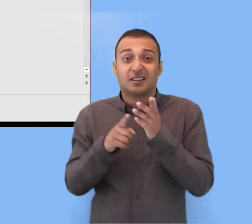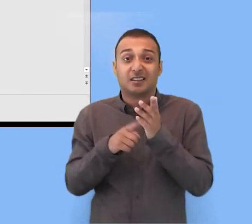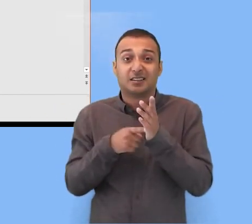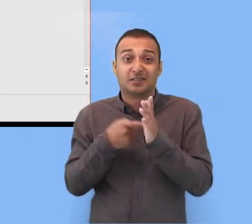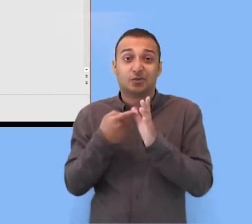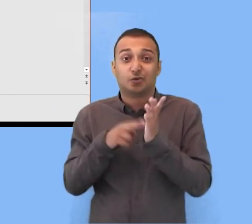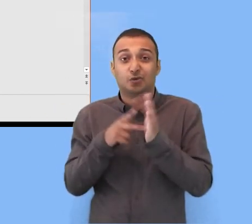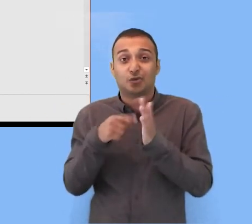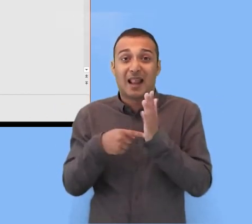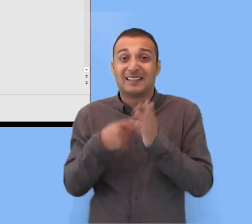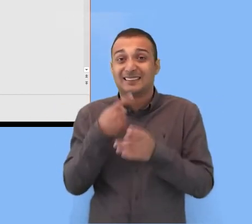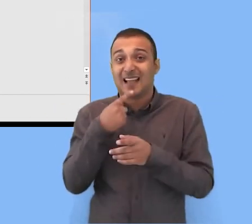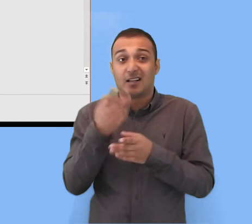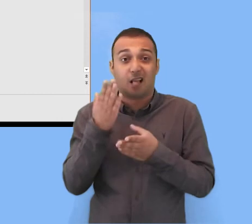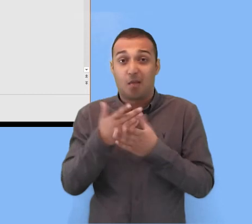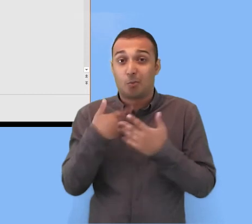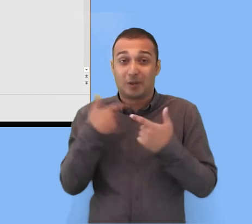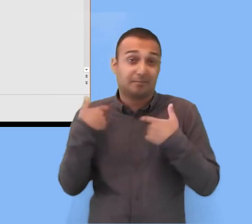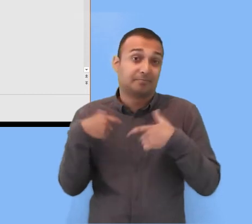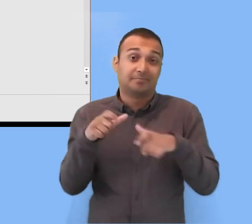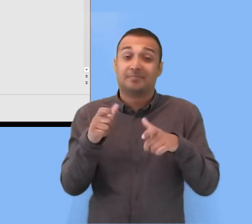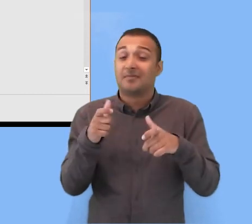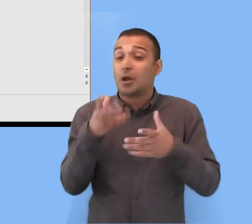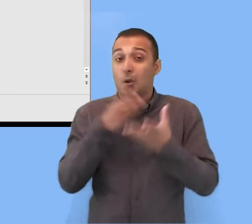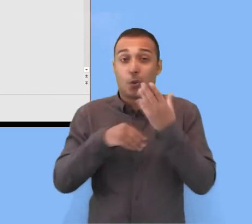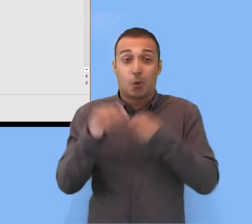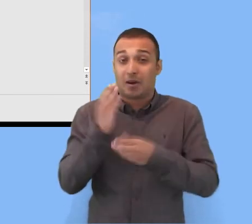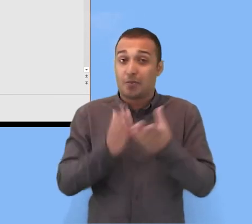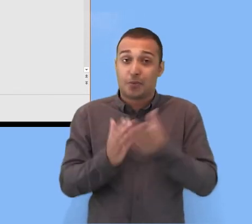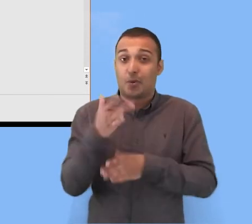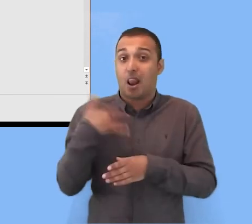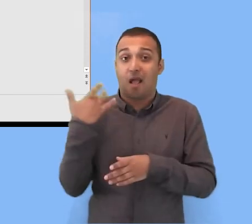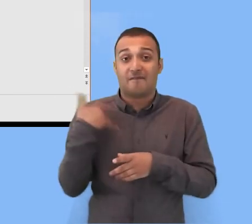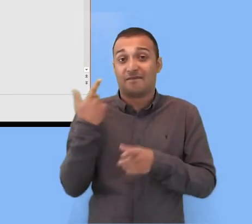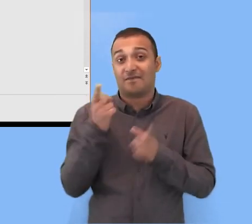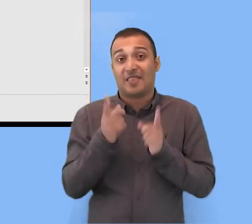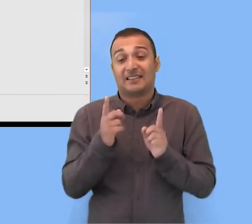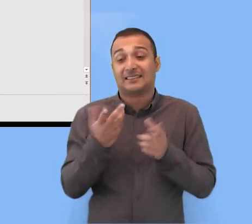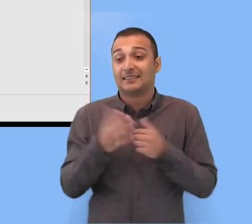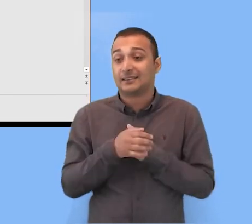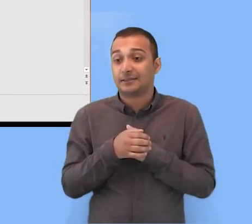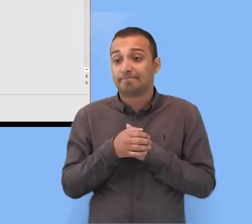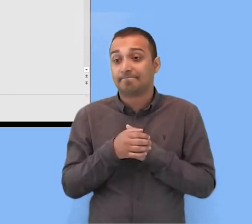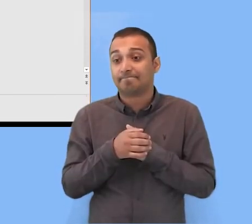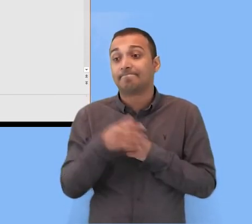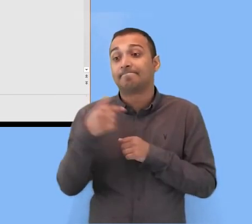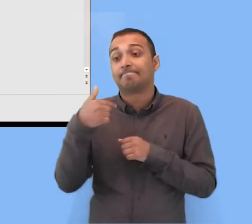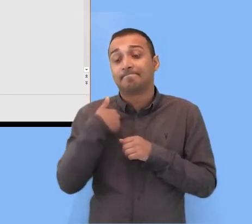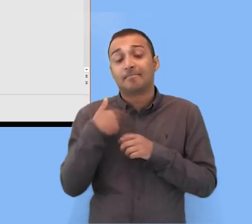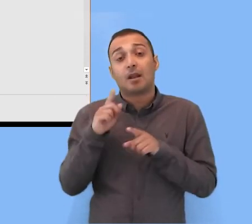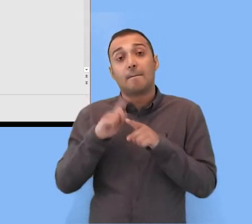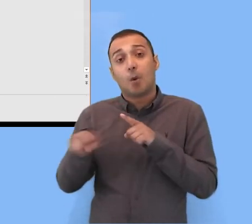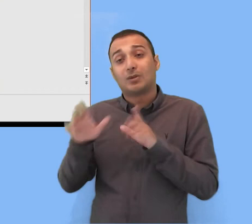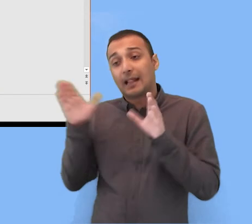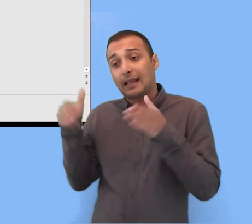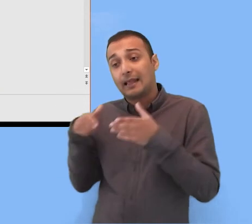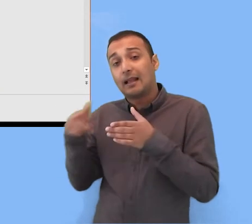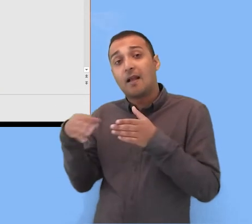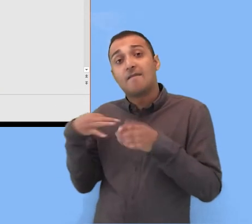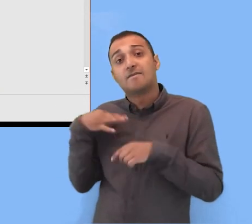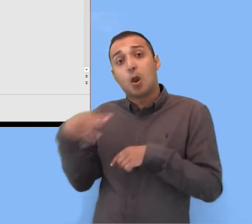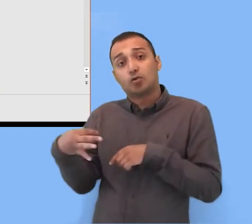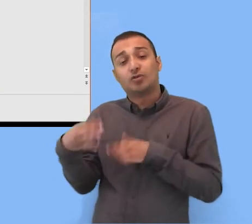I'm coming from. The second is that I've taught extensively in the voluntary sector, in the Muslim community, in